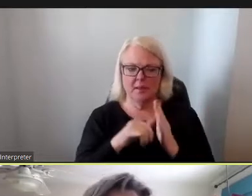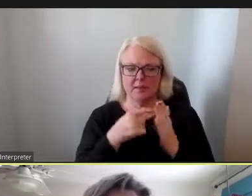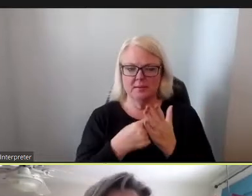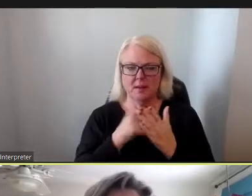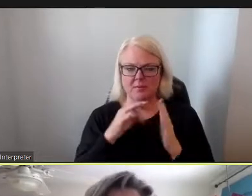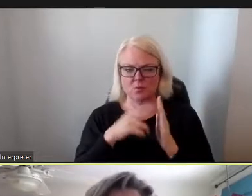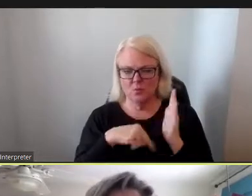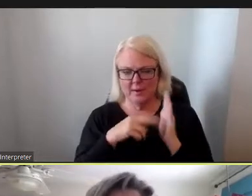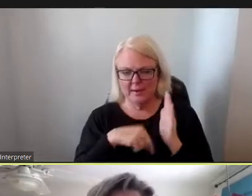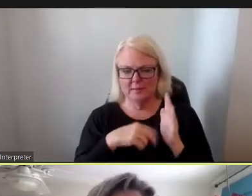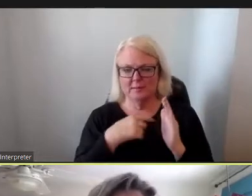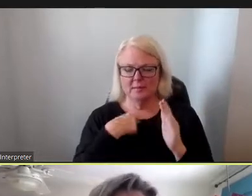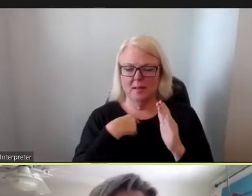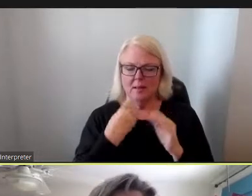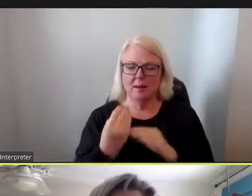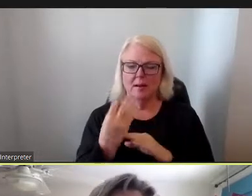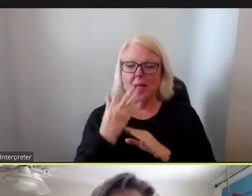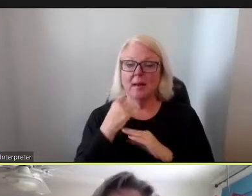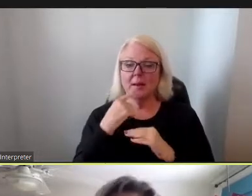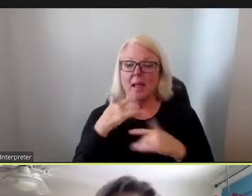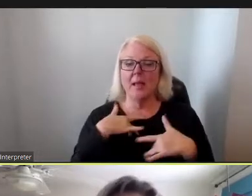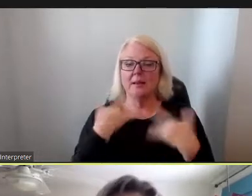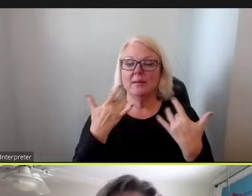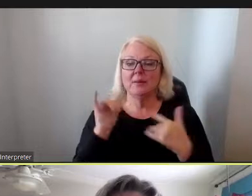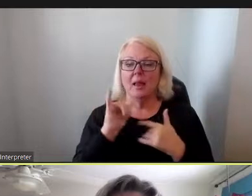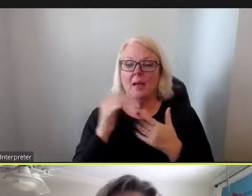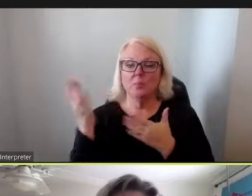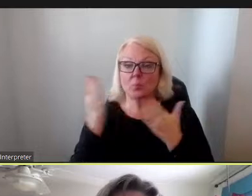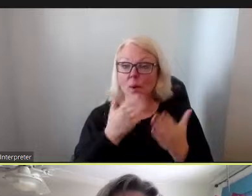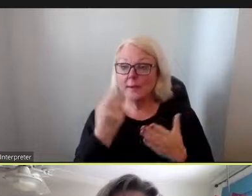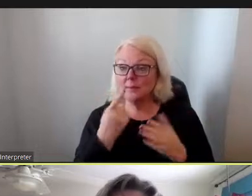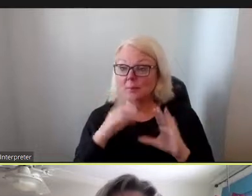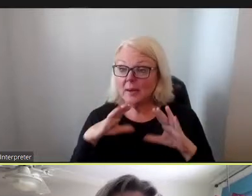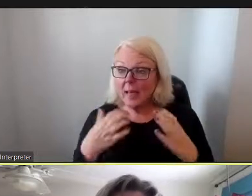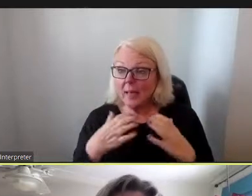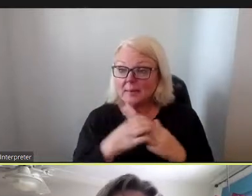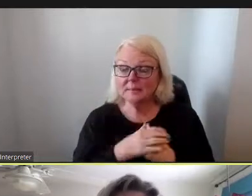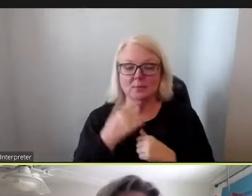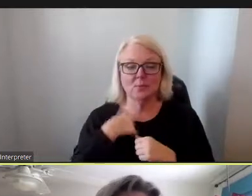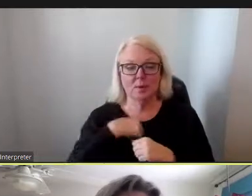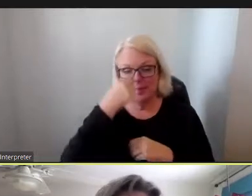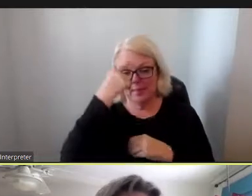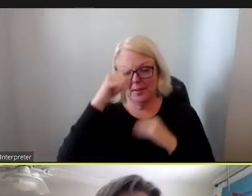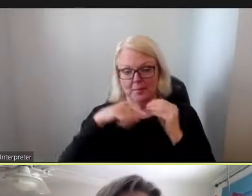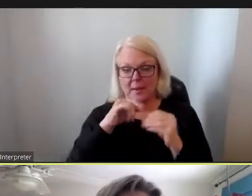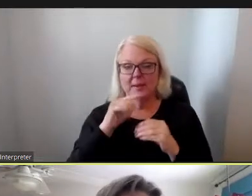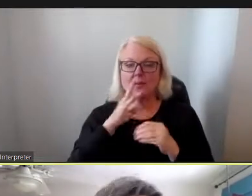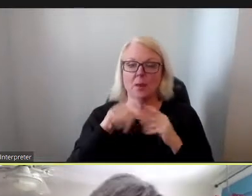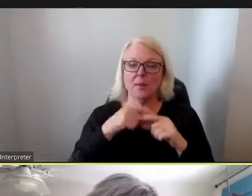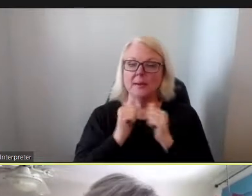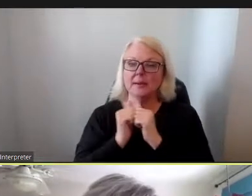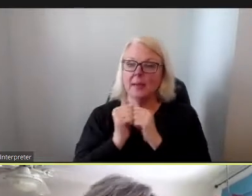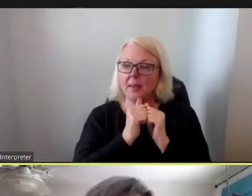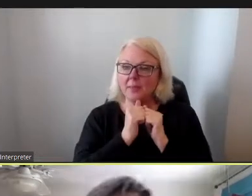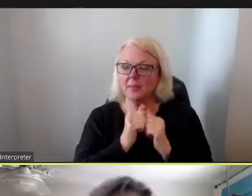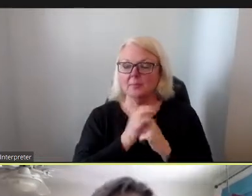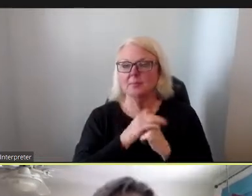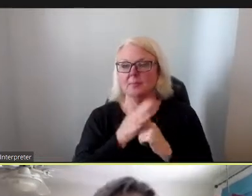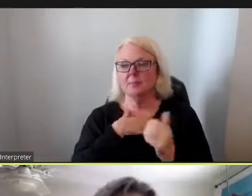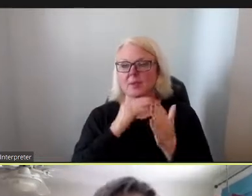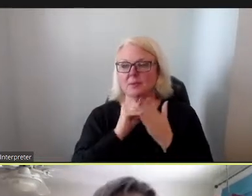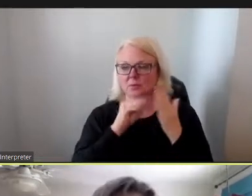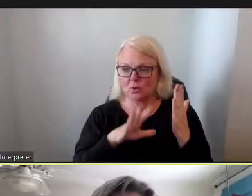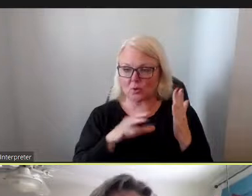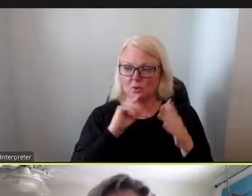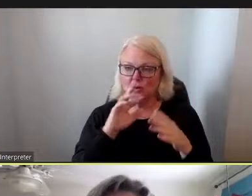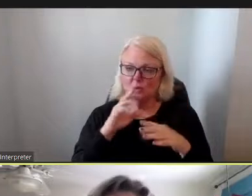readings. I highlighted activities like bring something to class. We will think about it and talk about it together. My students promptly renamed